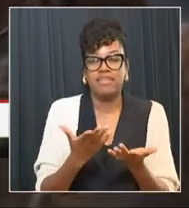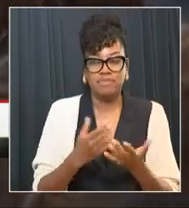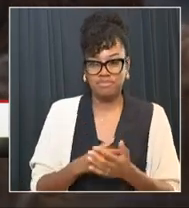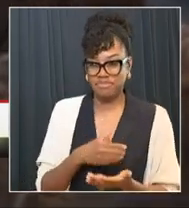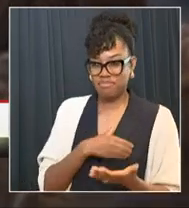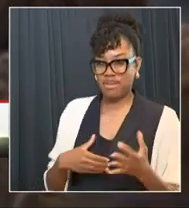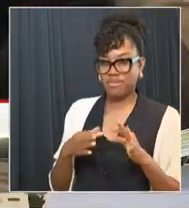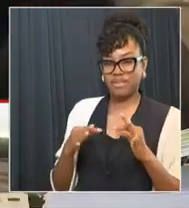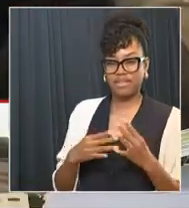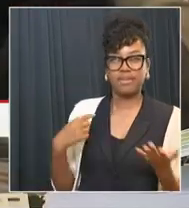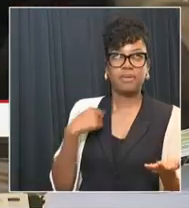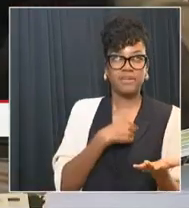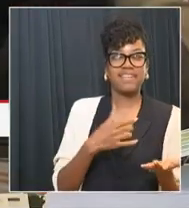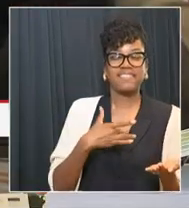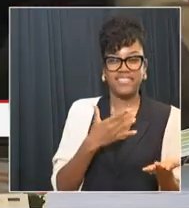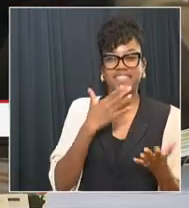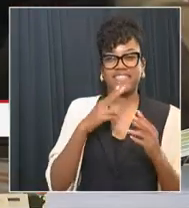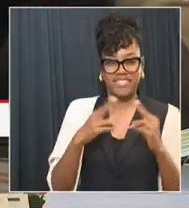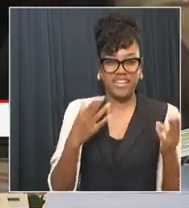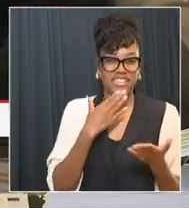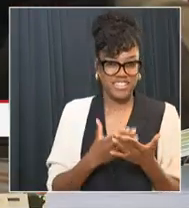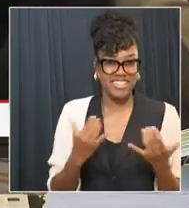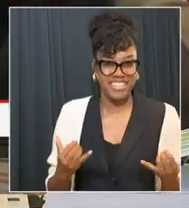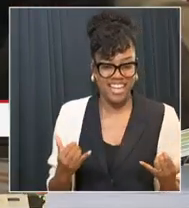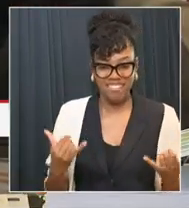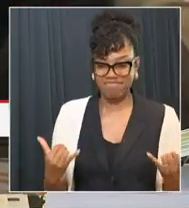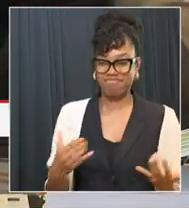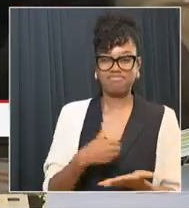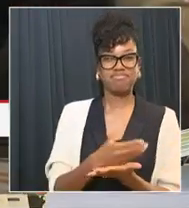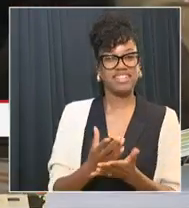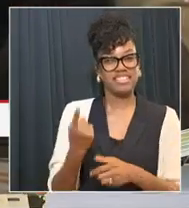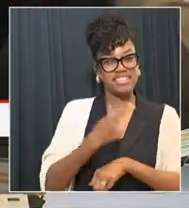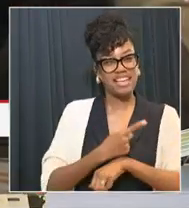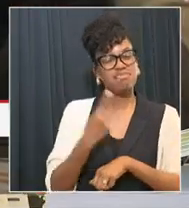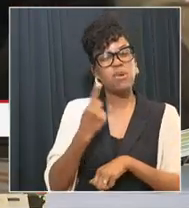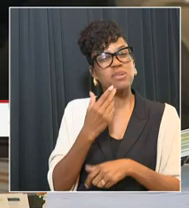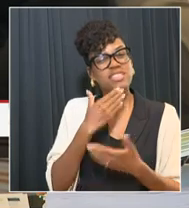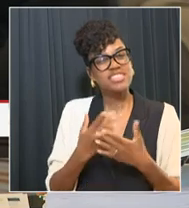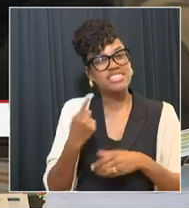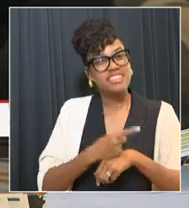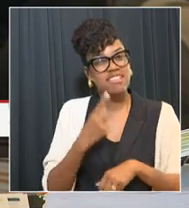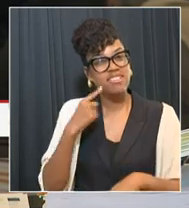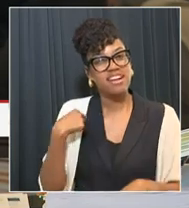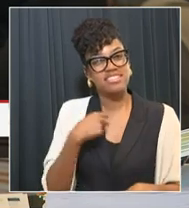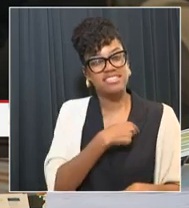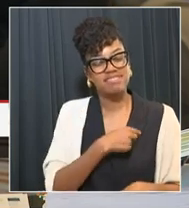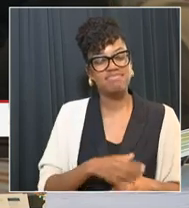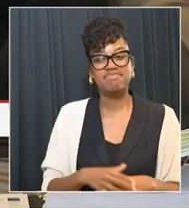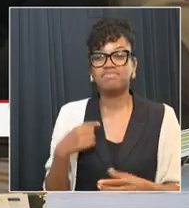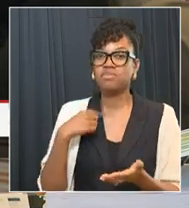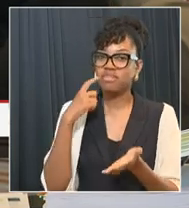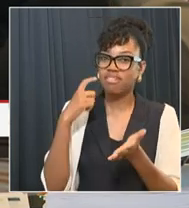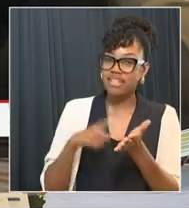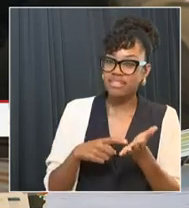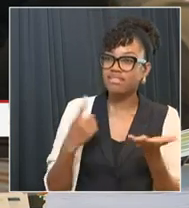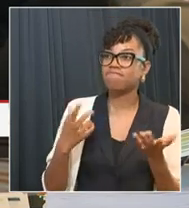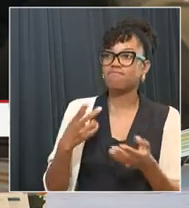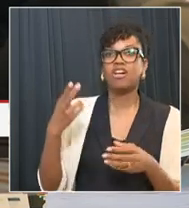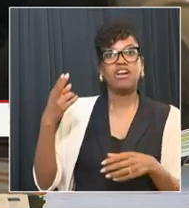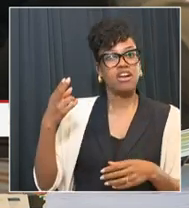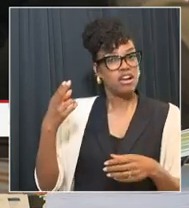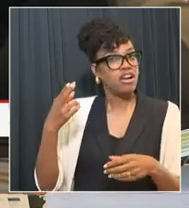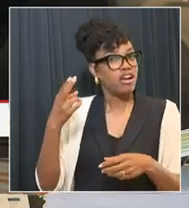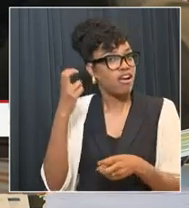day, which is always a good day for us. We recognize that we have hard decisions. We presented